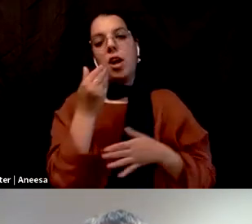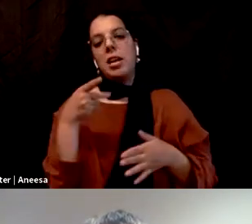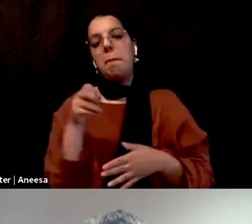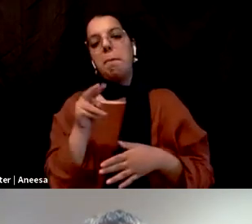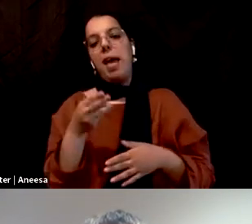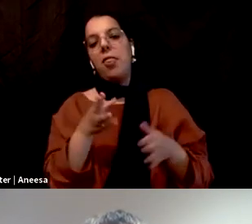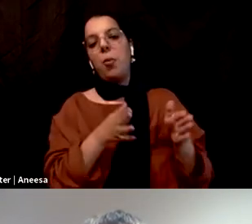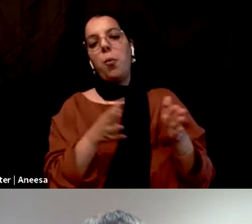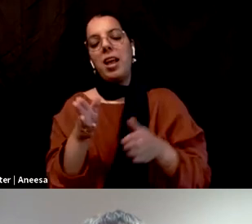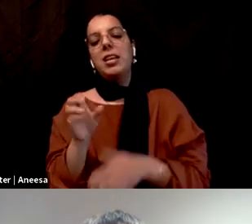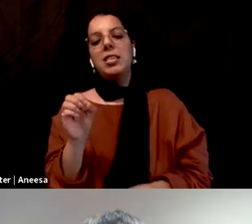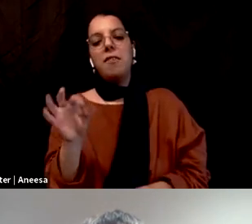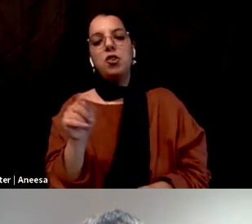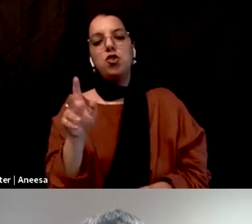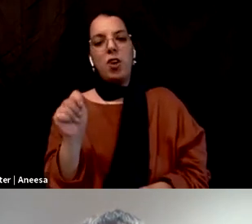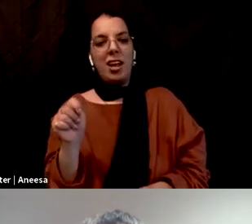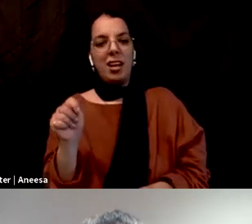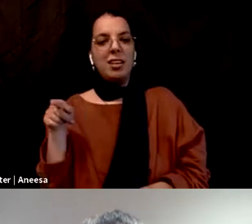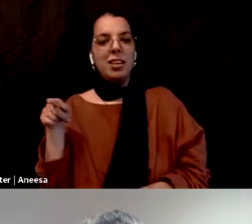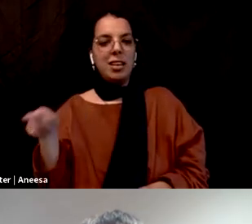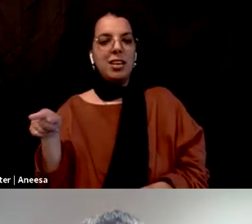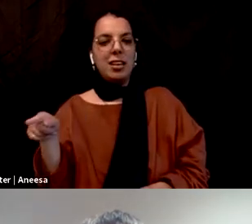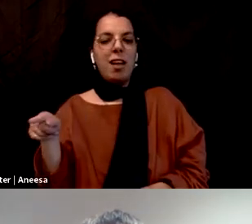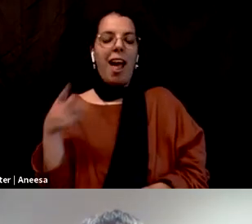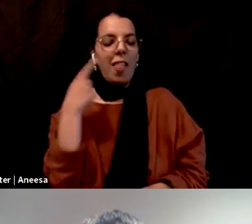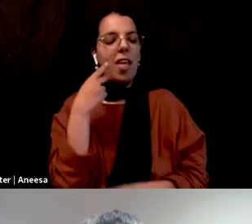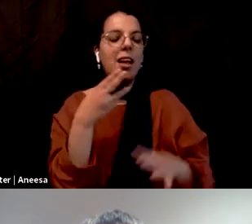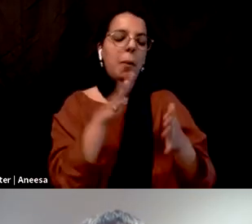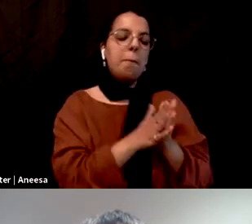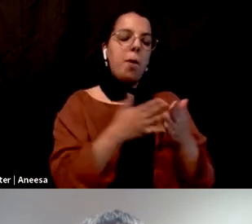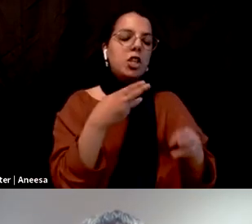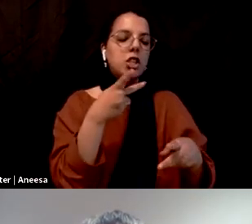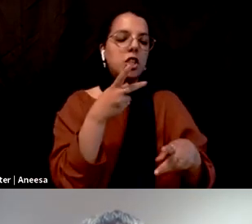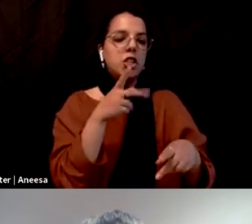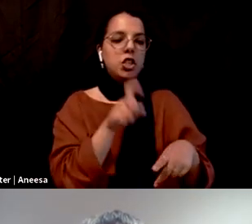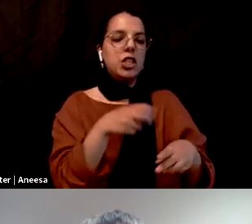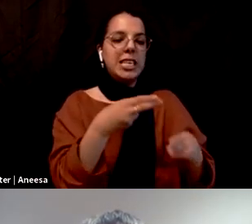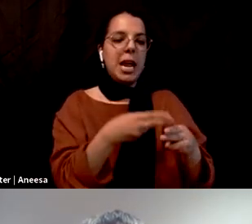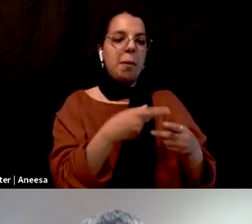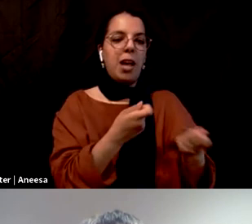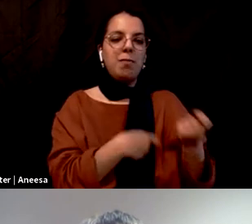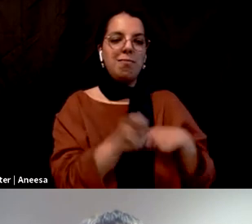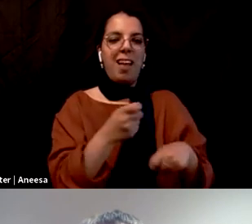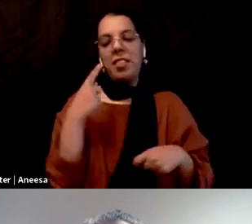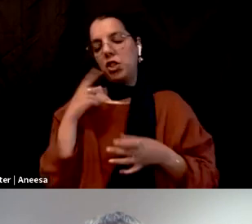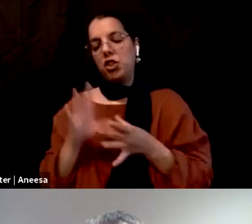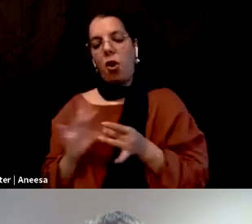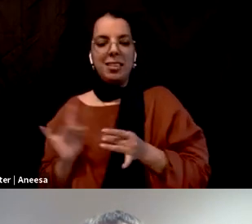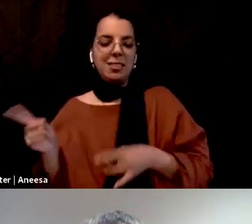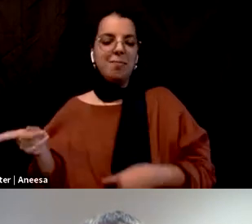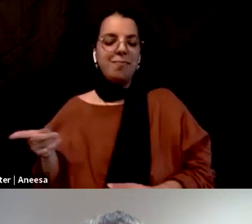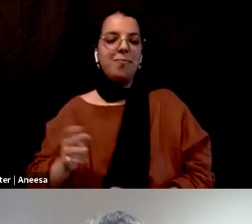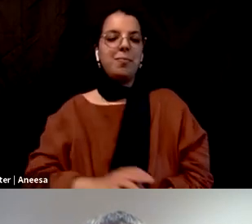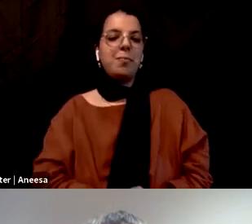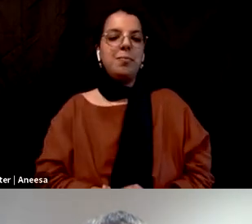would better be recalled as displaced pathways never forgotten. I guess it was just a comment.